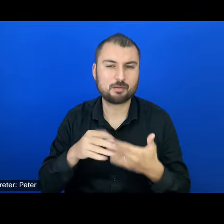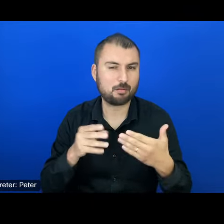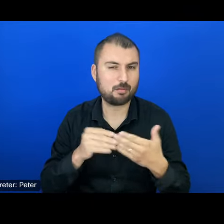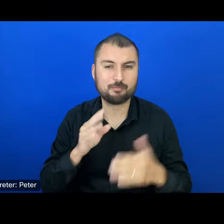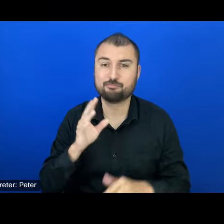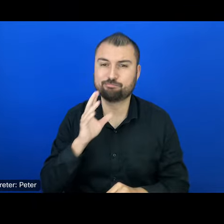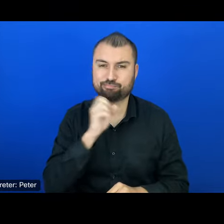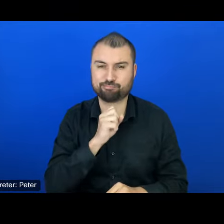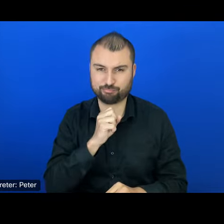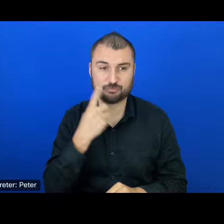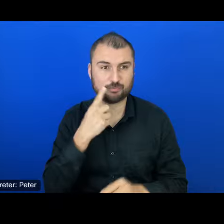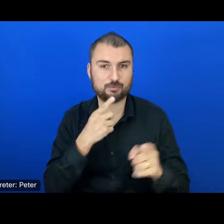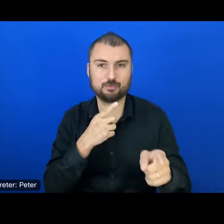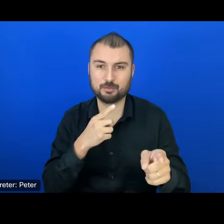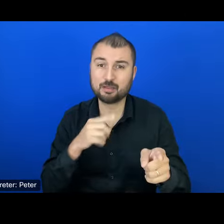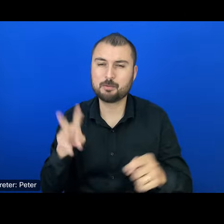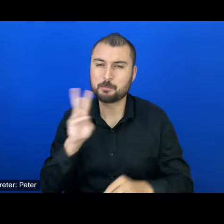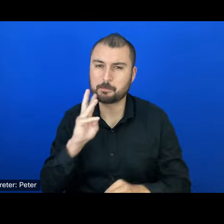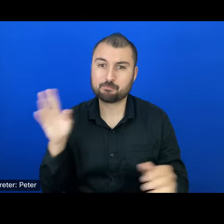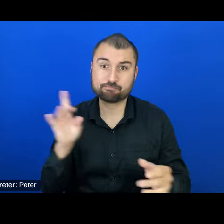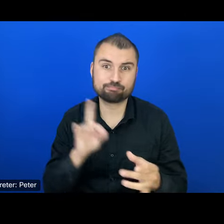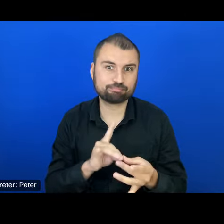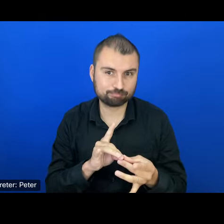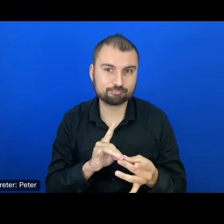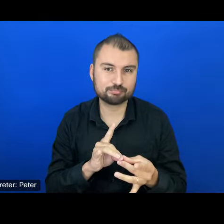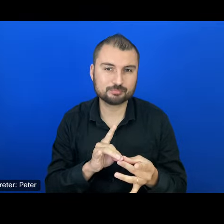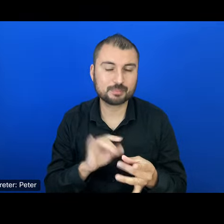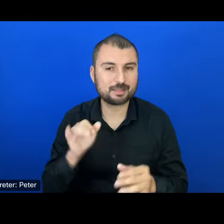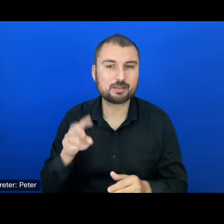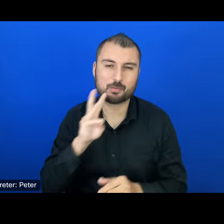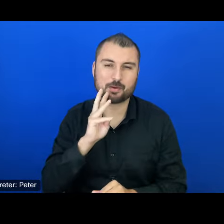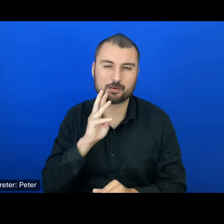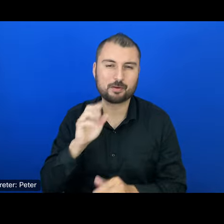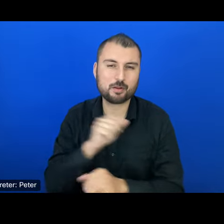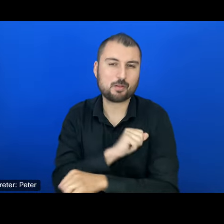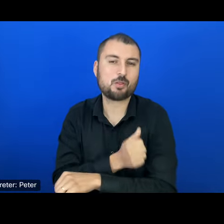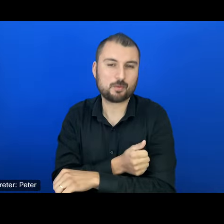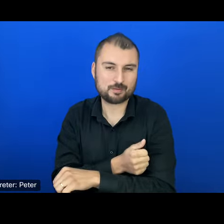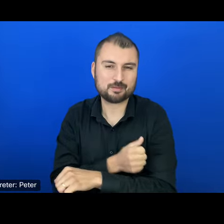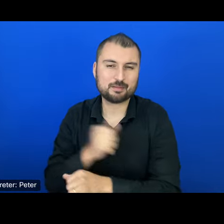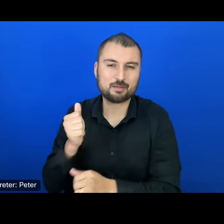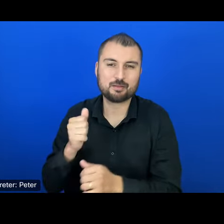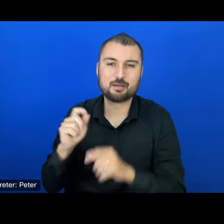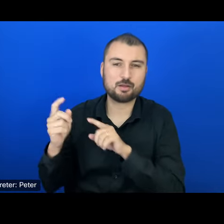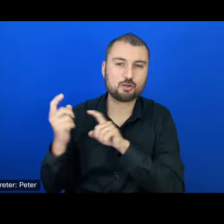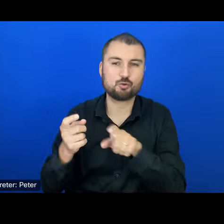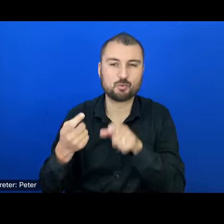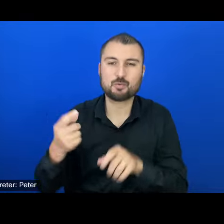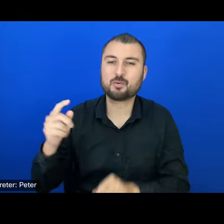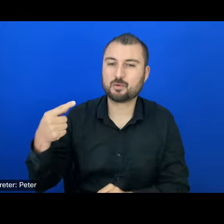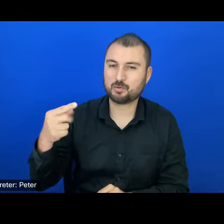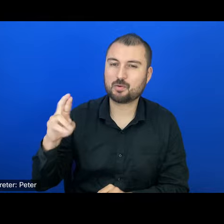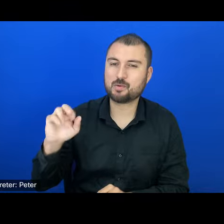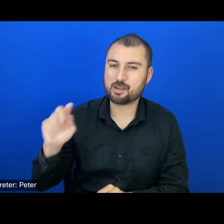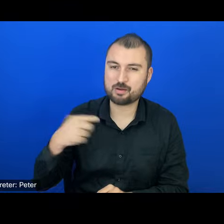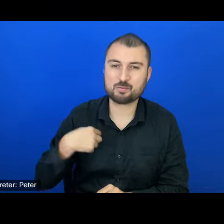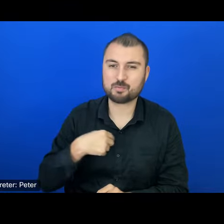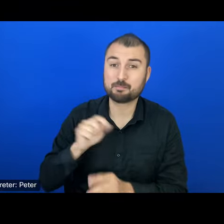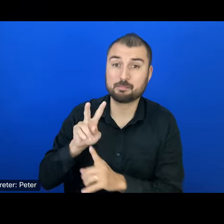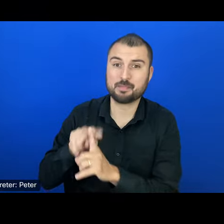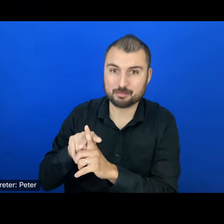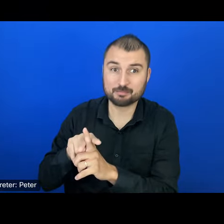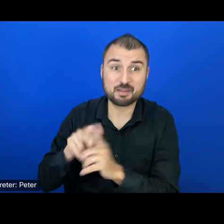to hook up the water, and that's the Water Authority grant that we will be applying for. So with that, I'll be happy to